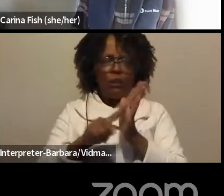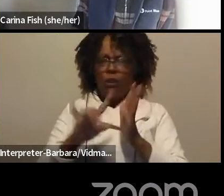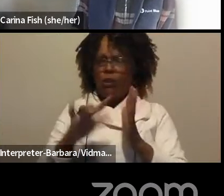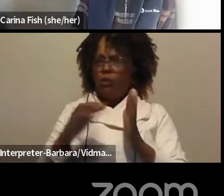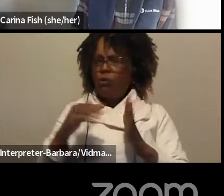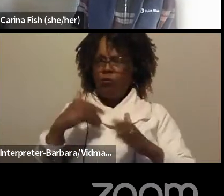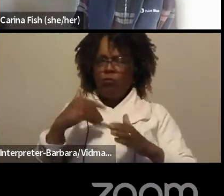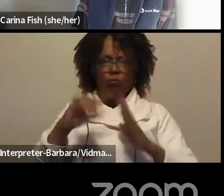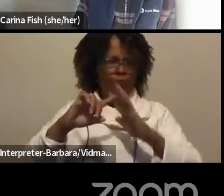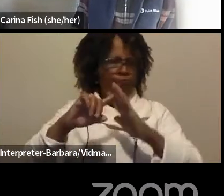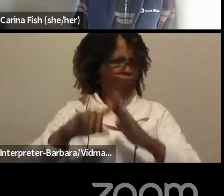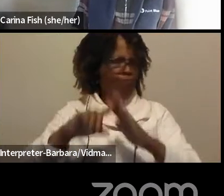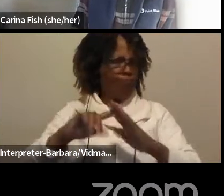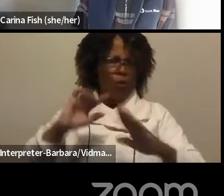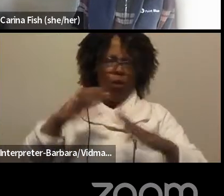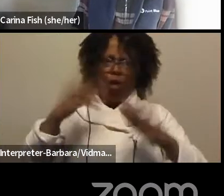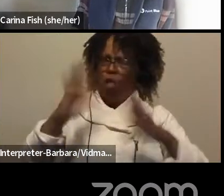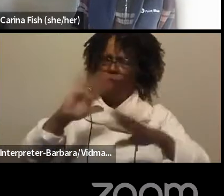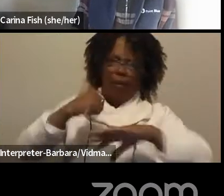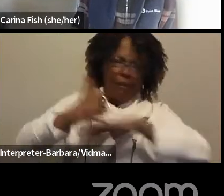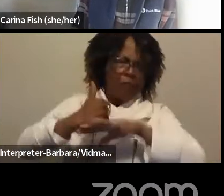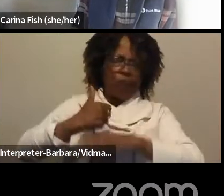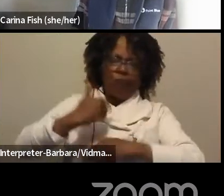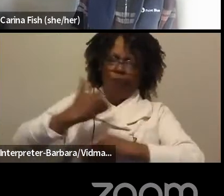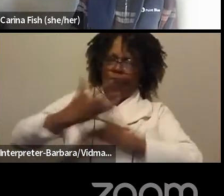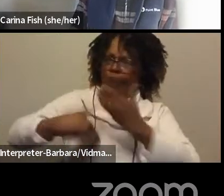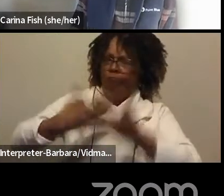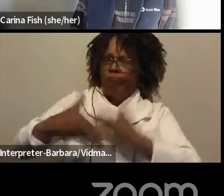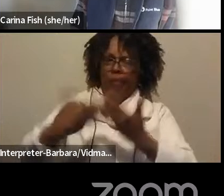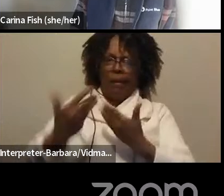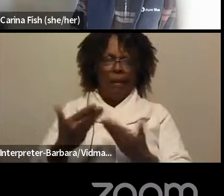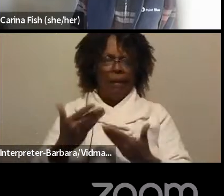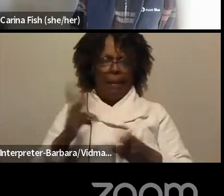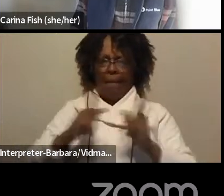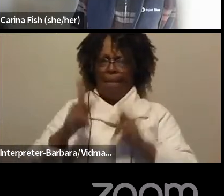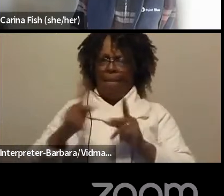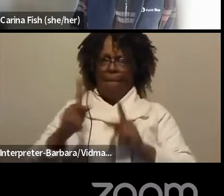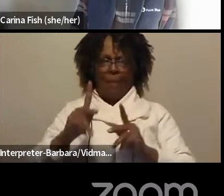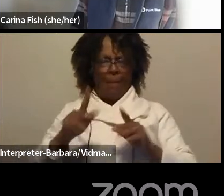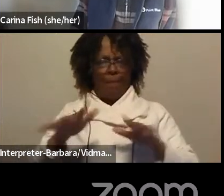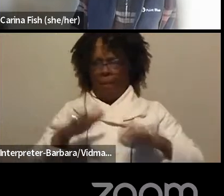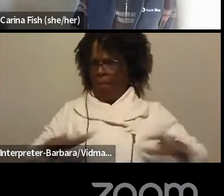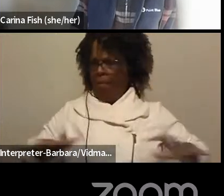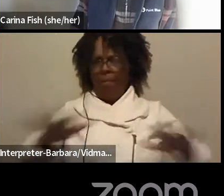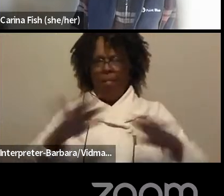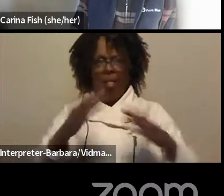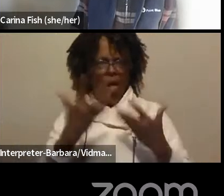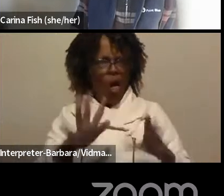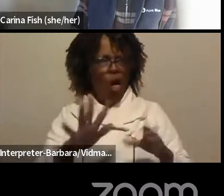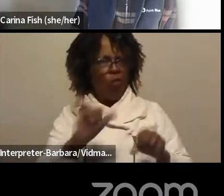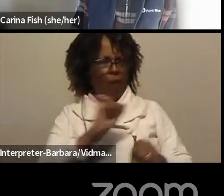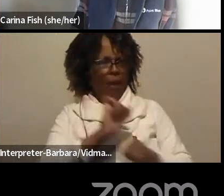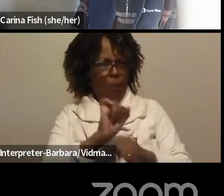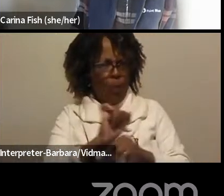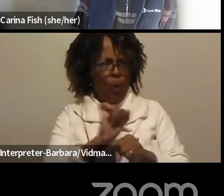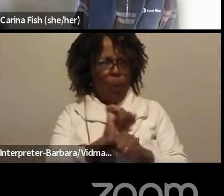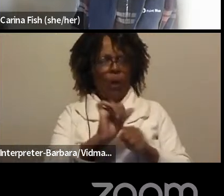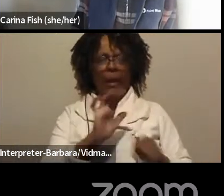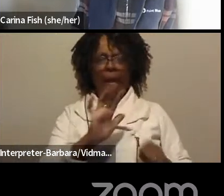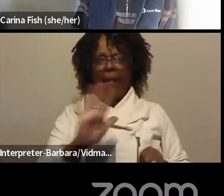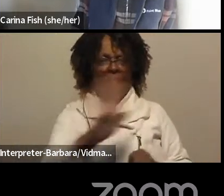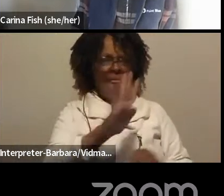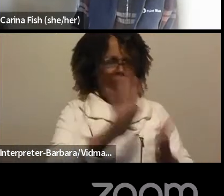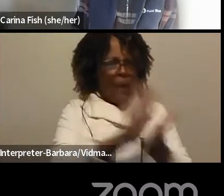had people in my cohort who were currently working on projects, already had papers being published, things like